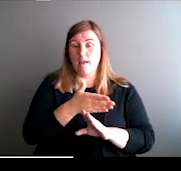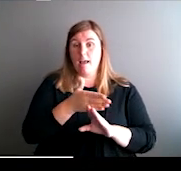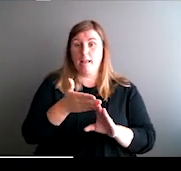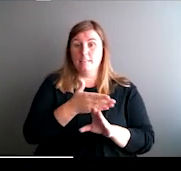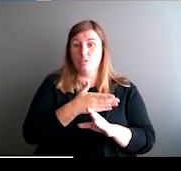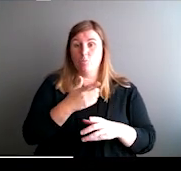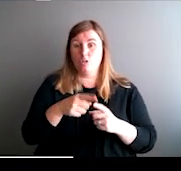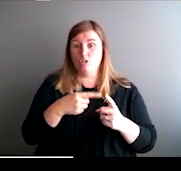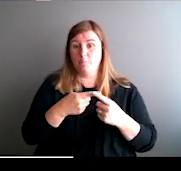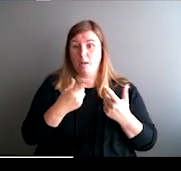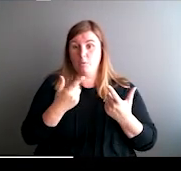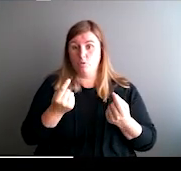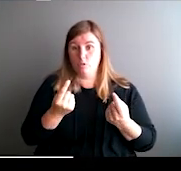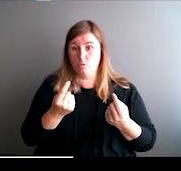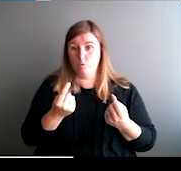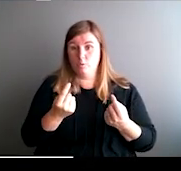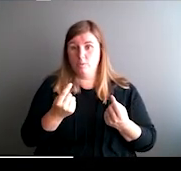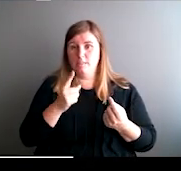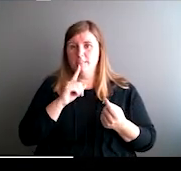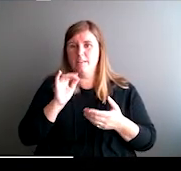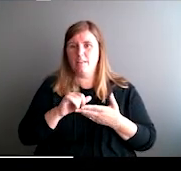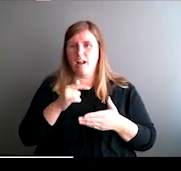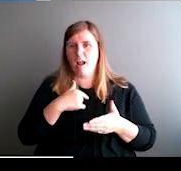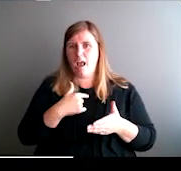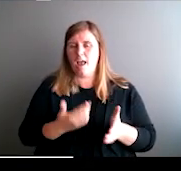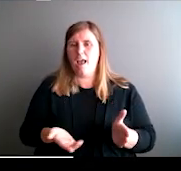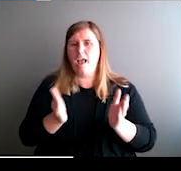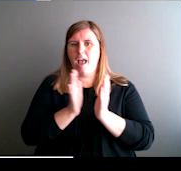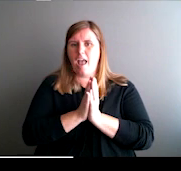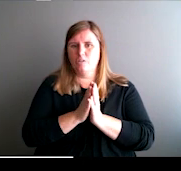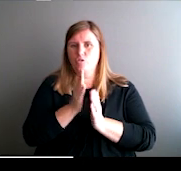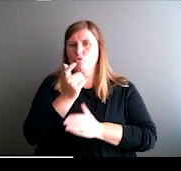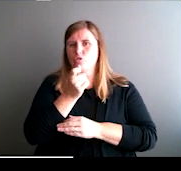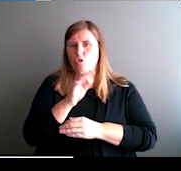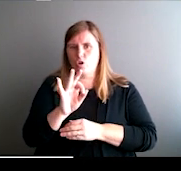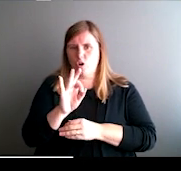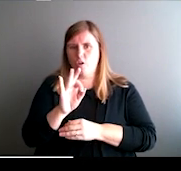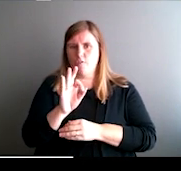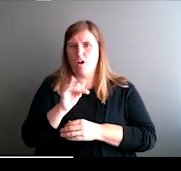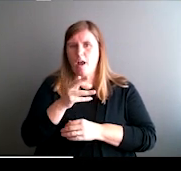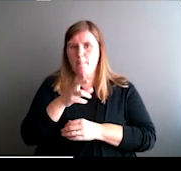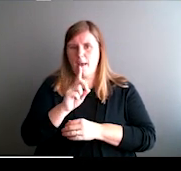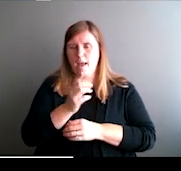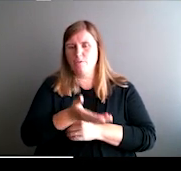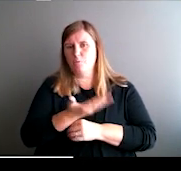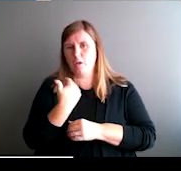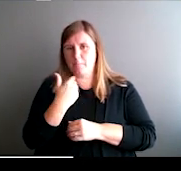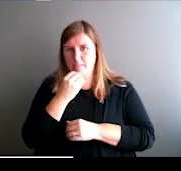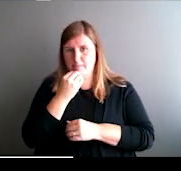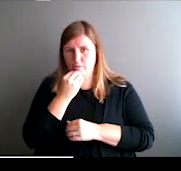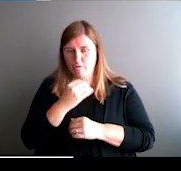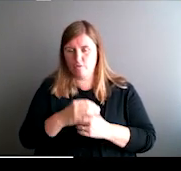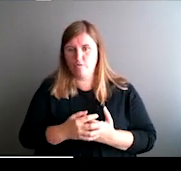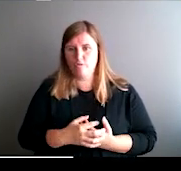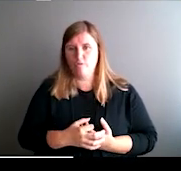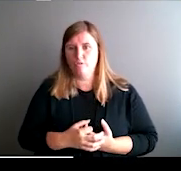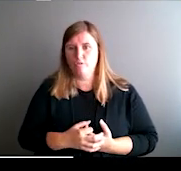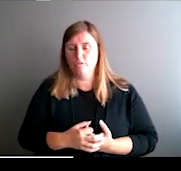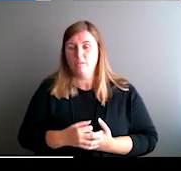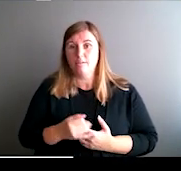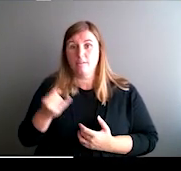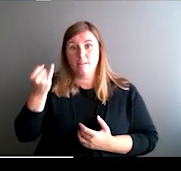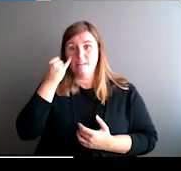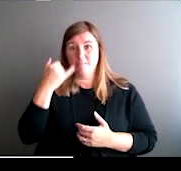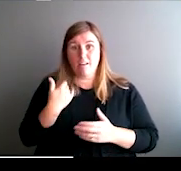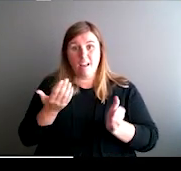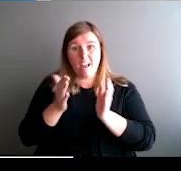whatever she's about to do is that I asked her to turn off her iPad, come to dinner. If I